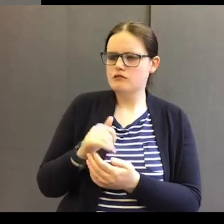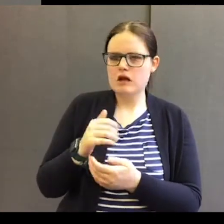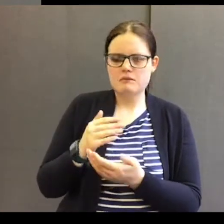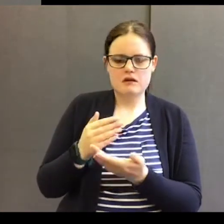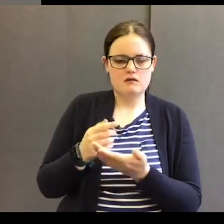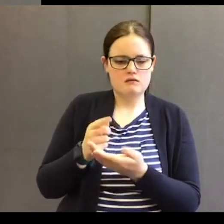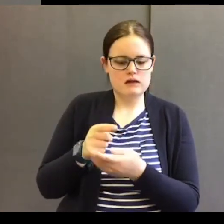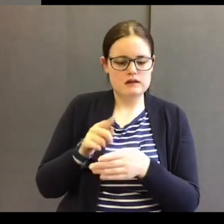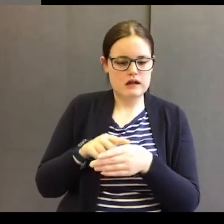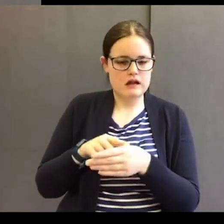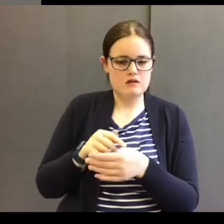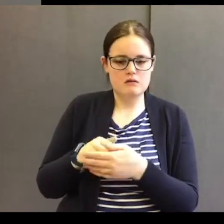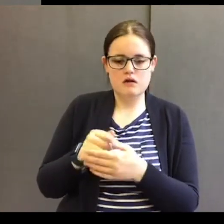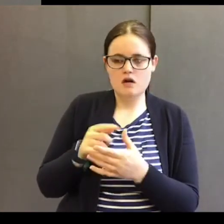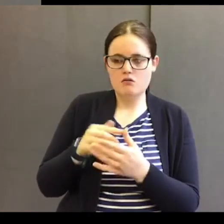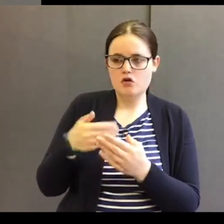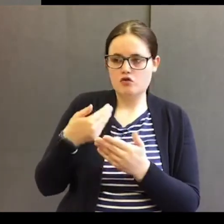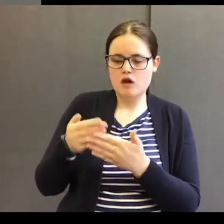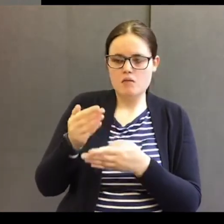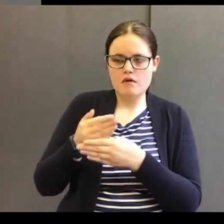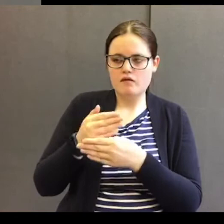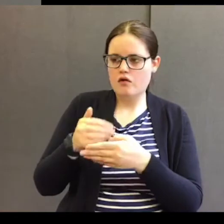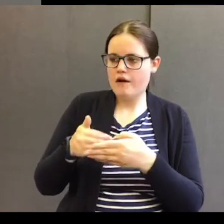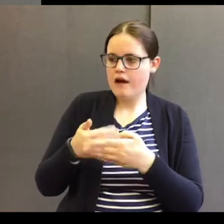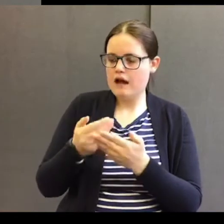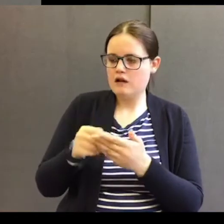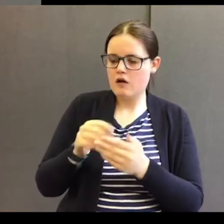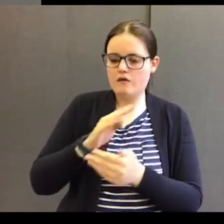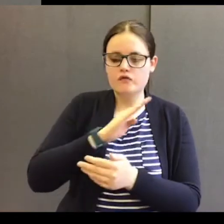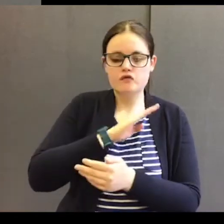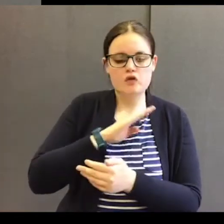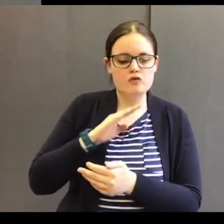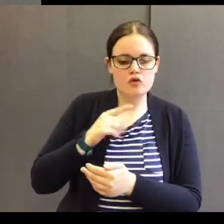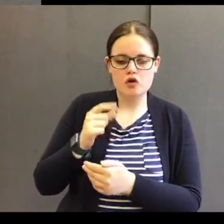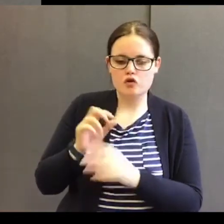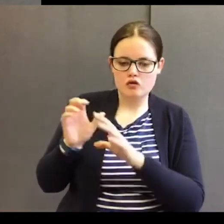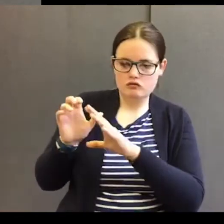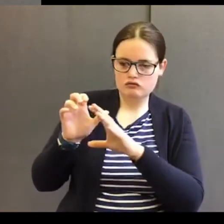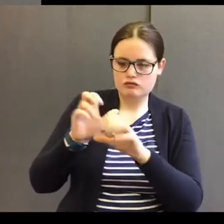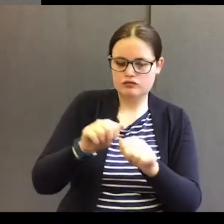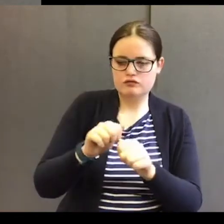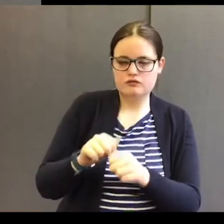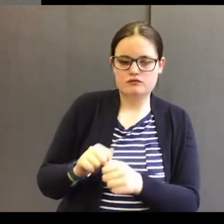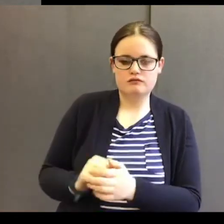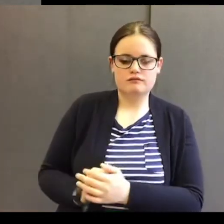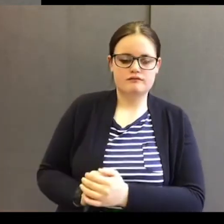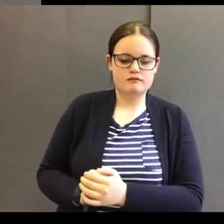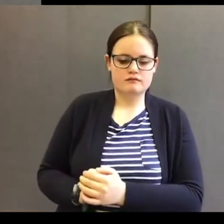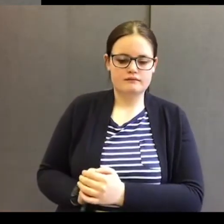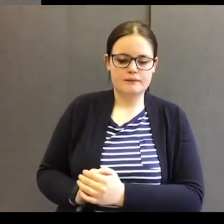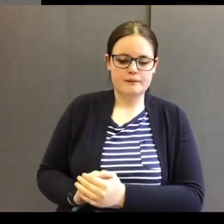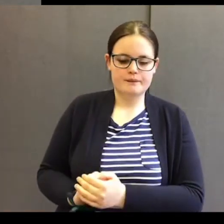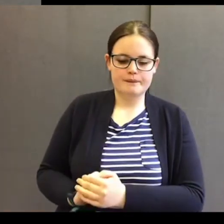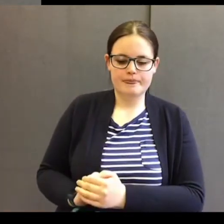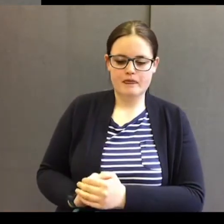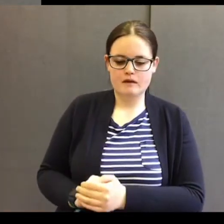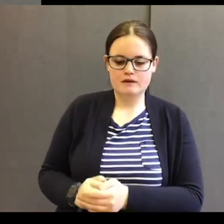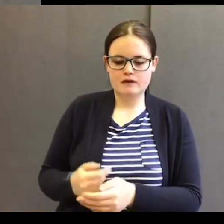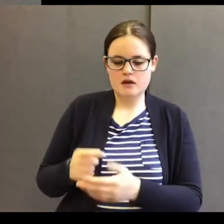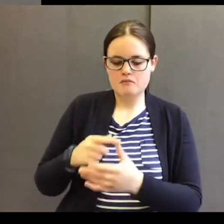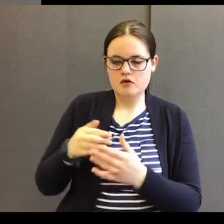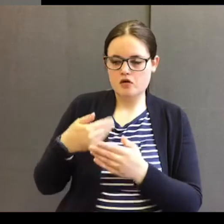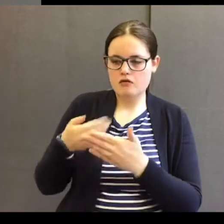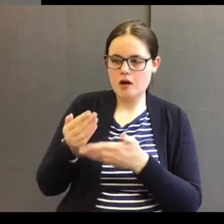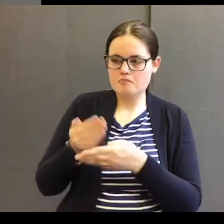6 o'clock, sure it was. They went before any of the henchmen could get in their right